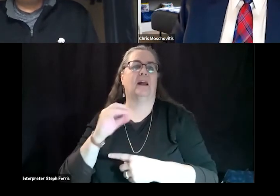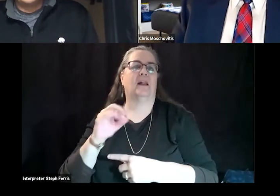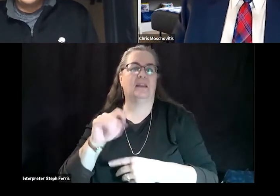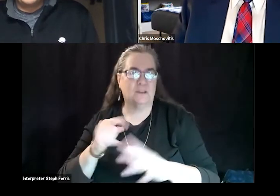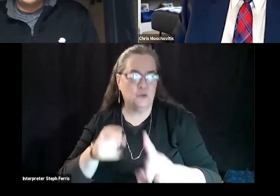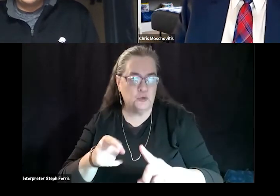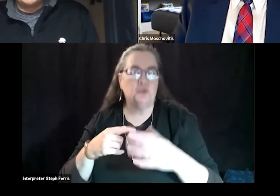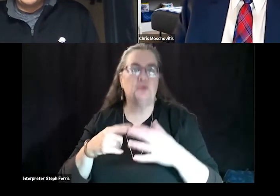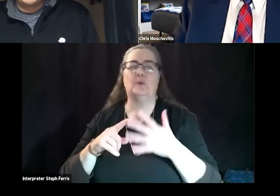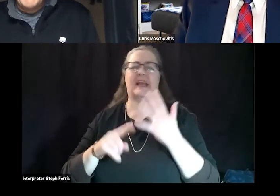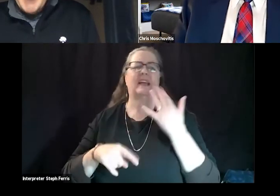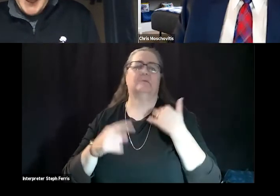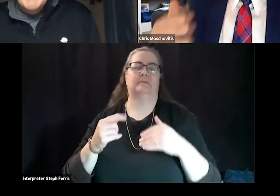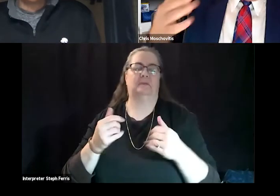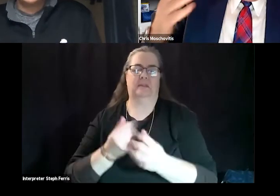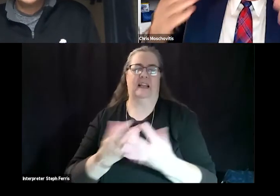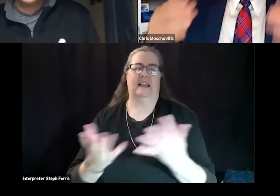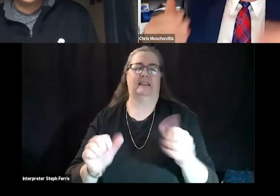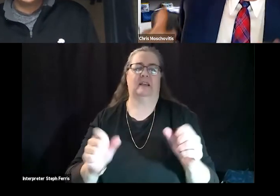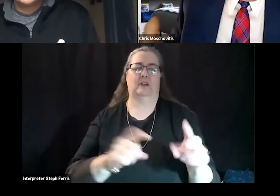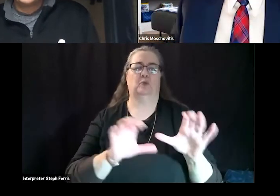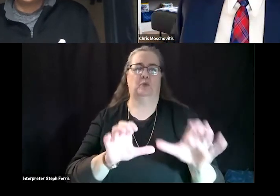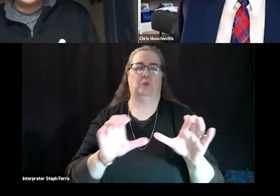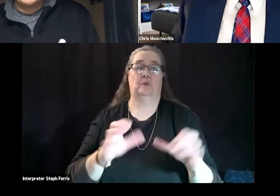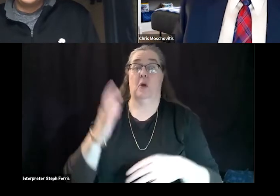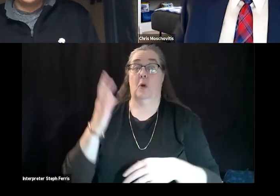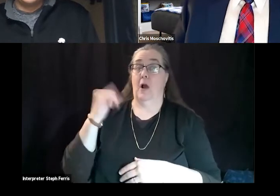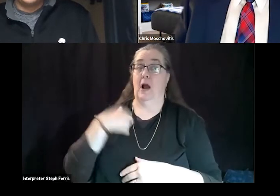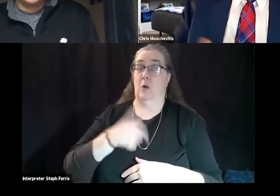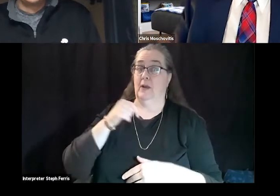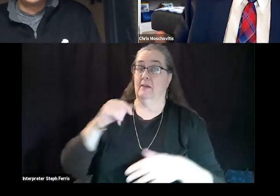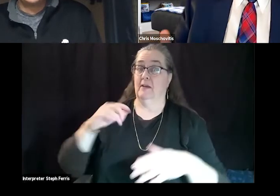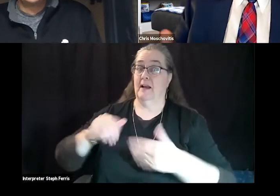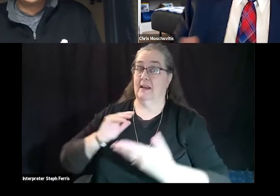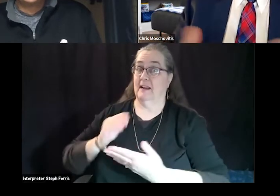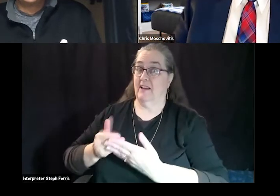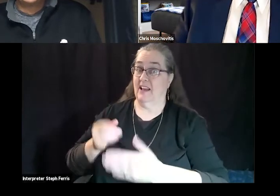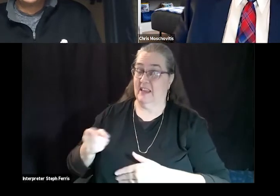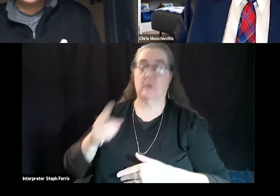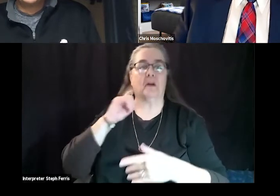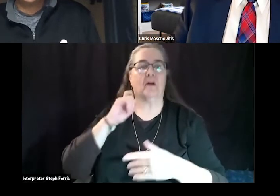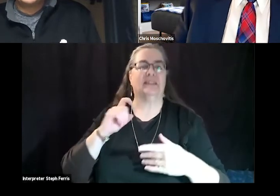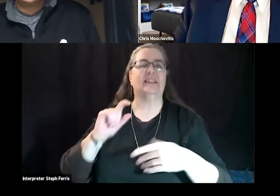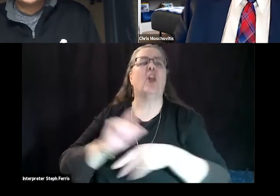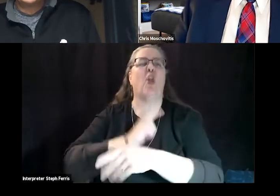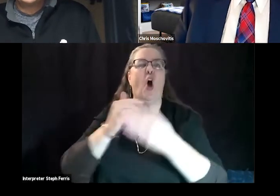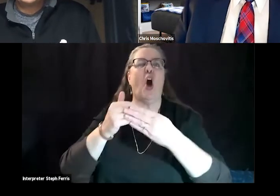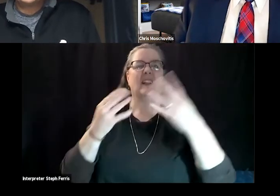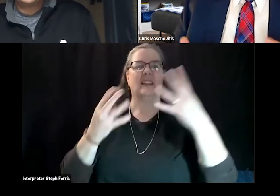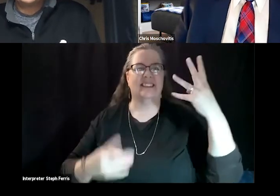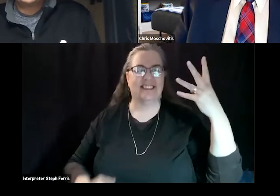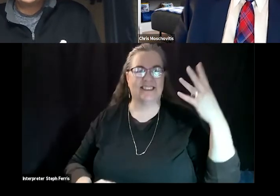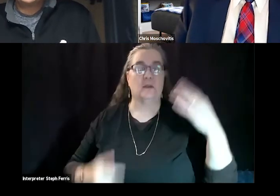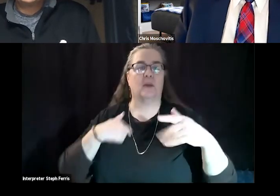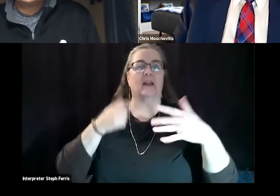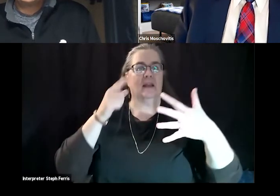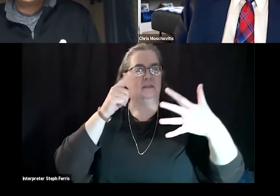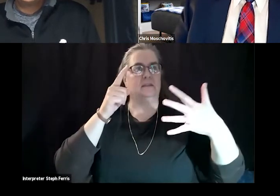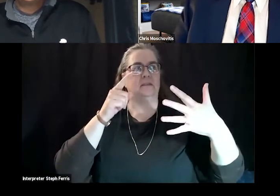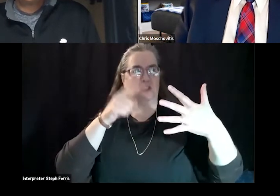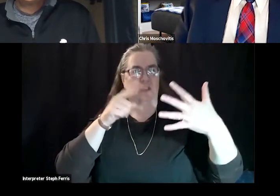long. Okay, we're working our way down the list. At some point, we'll get there. I mean, we've reached